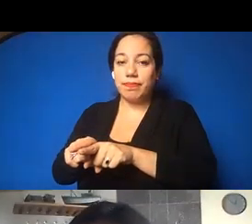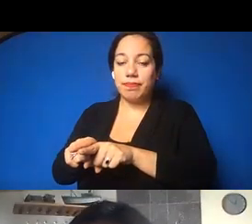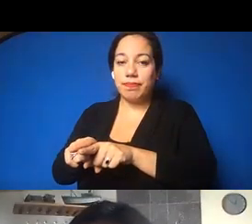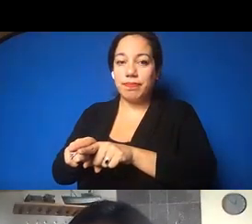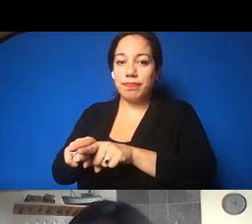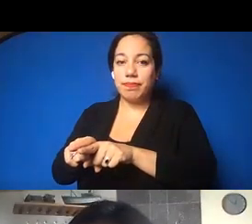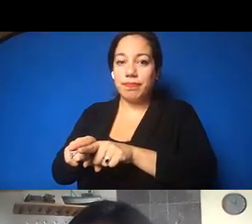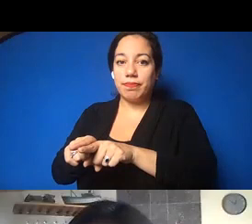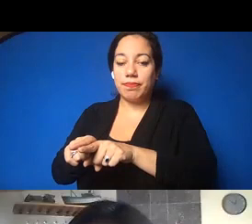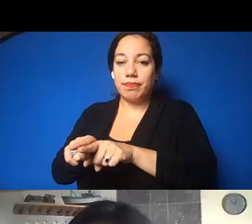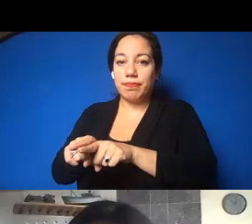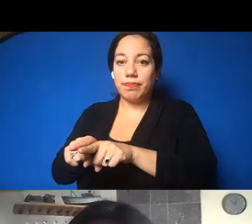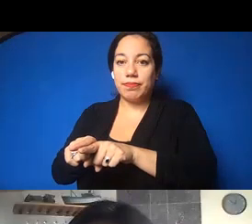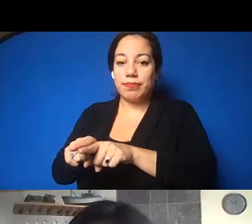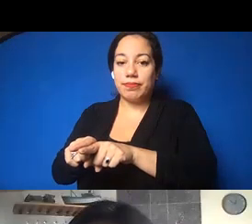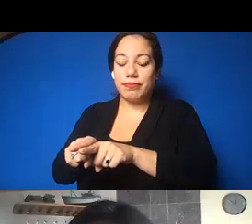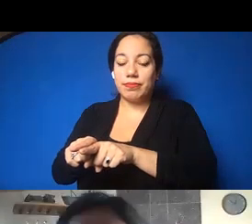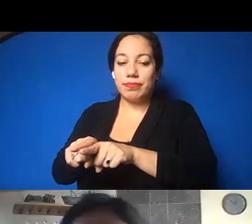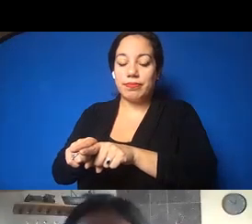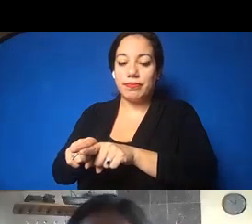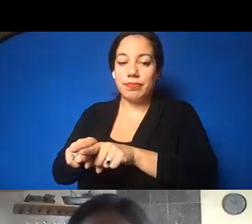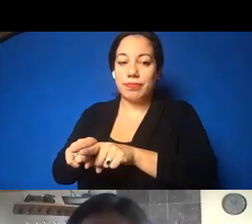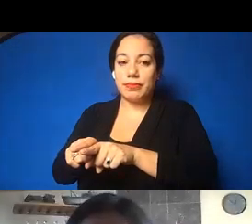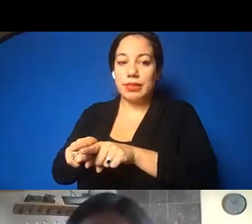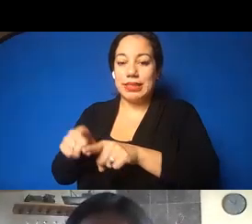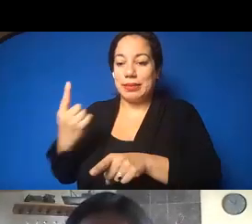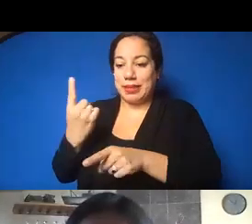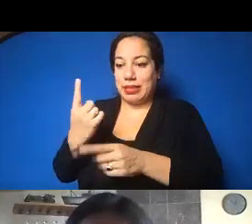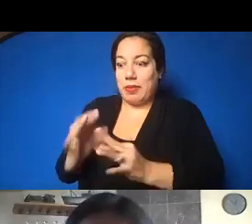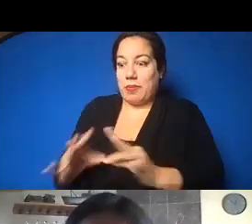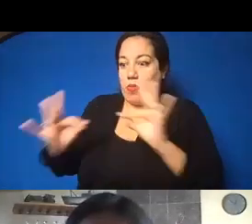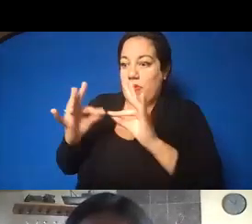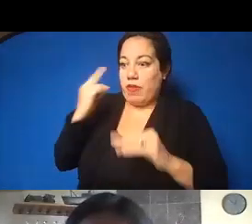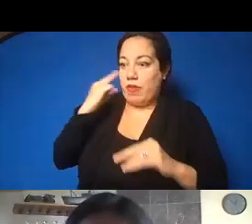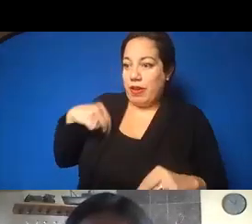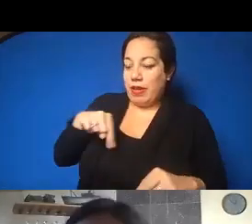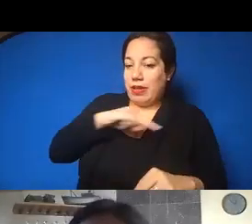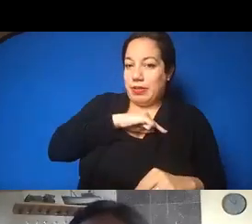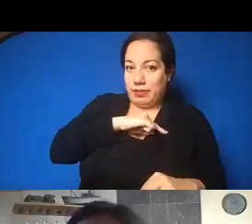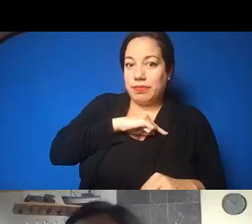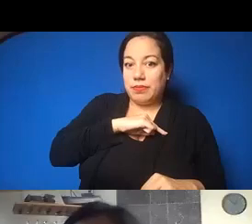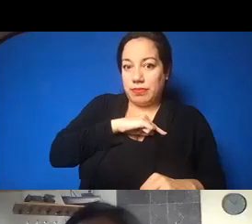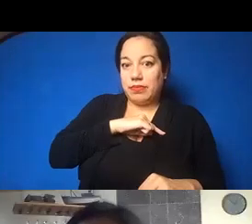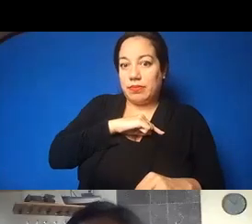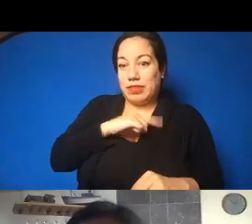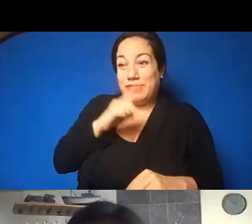so something that is very vital to us to thinking about autonomy is territorial control.